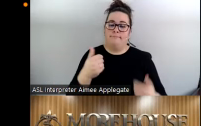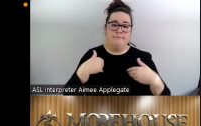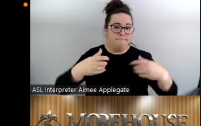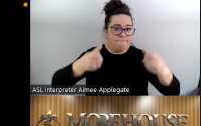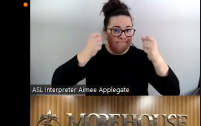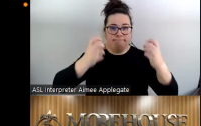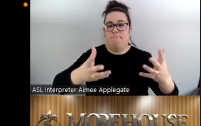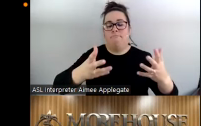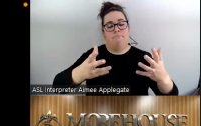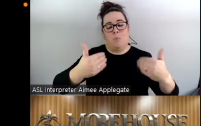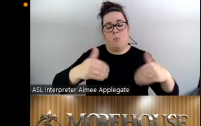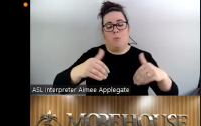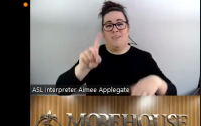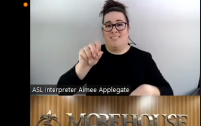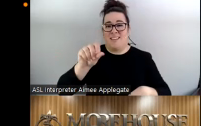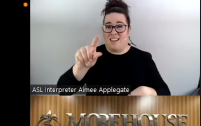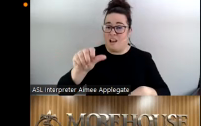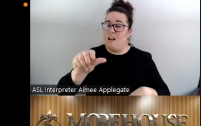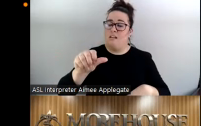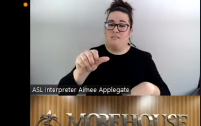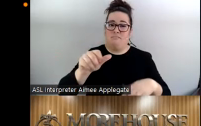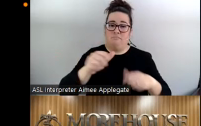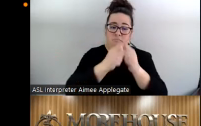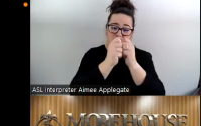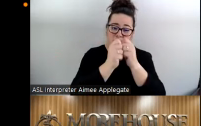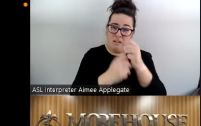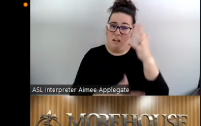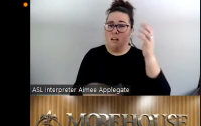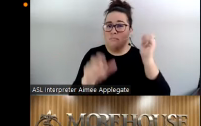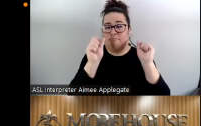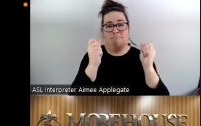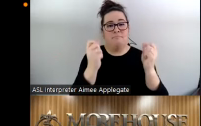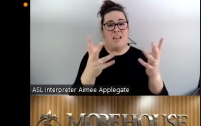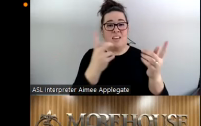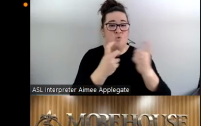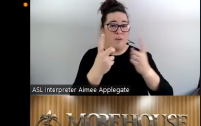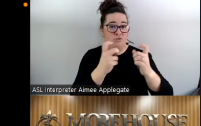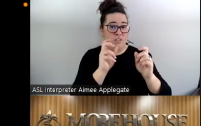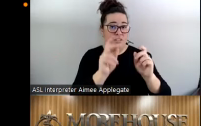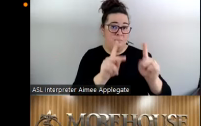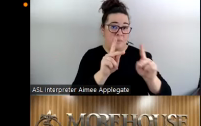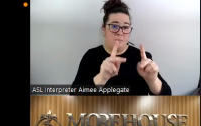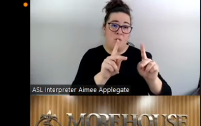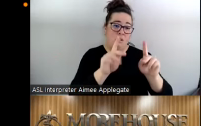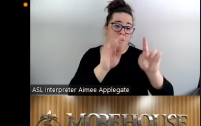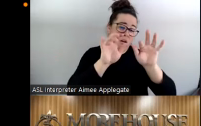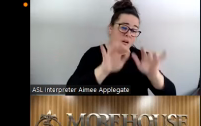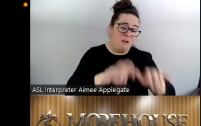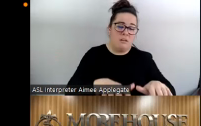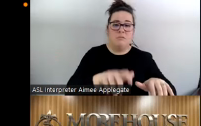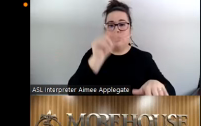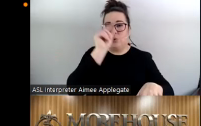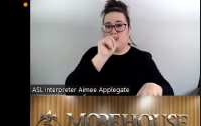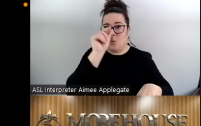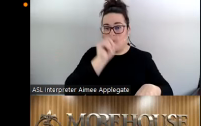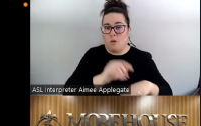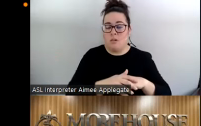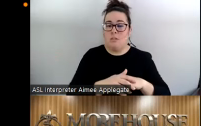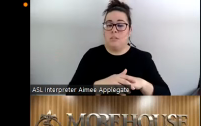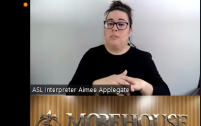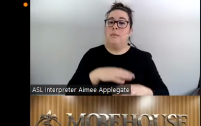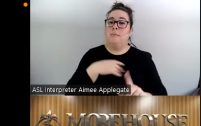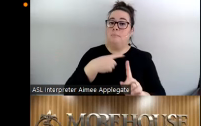right? Including, the billions and billions of queries that people are putting into Google, as well as the computational